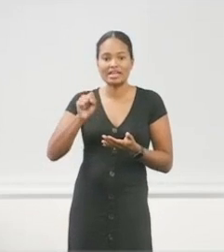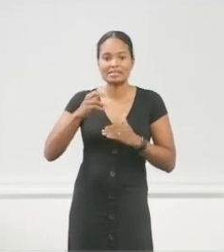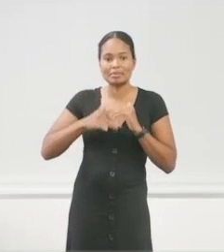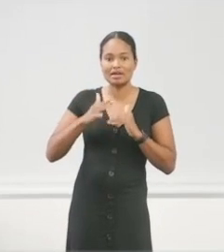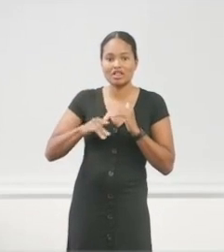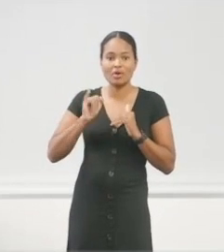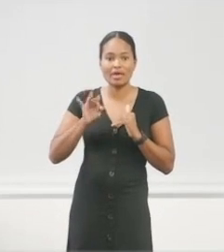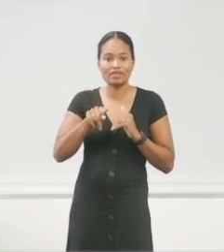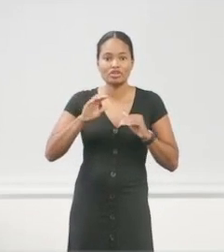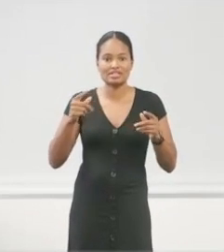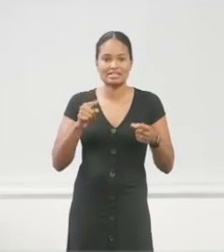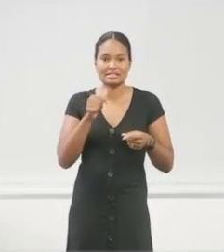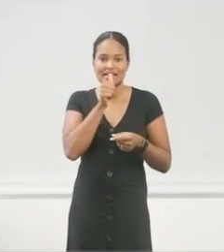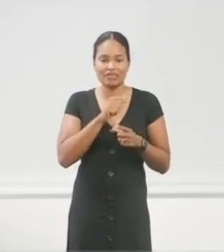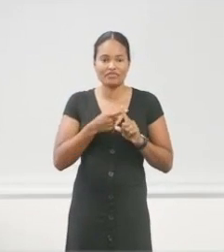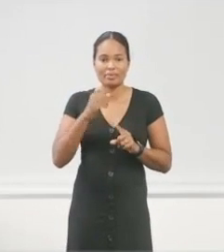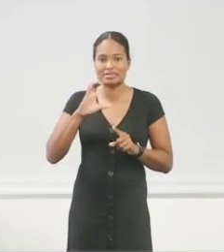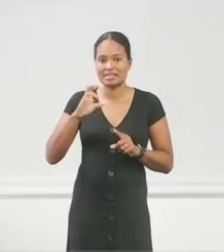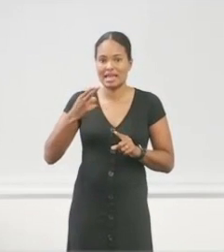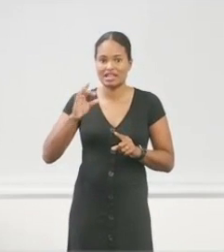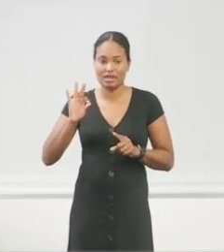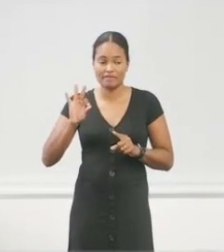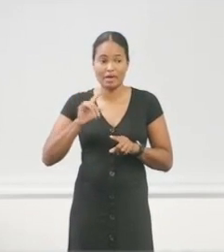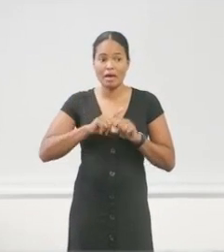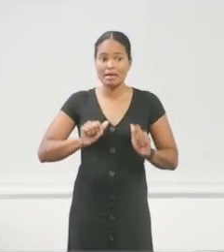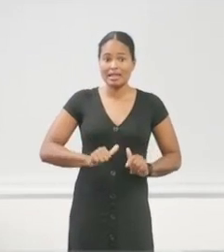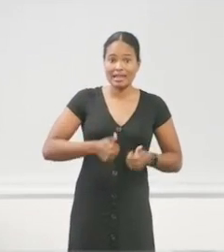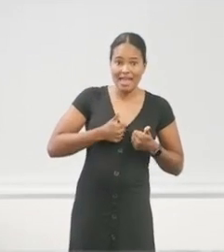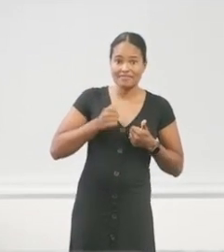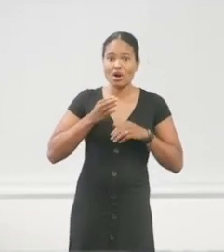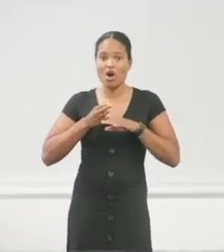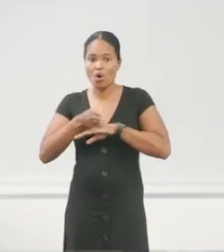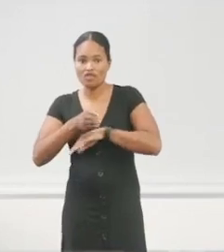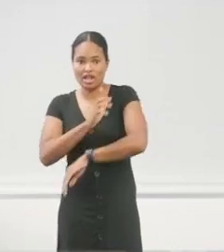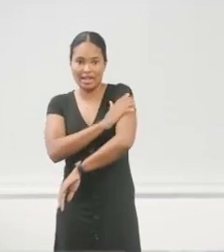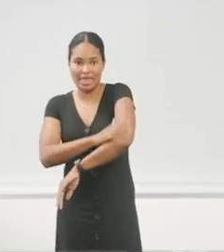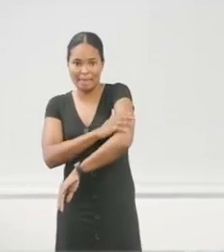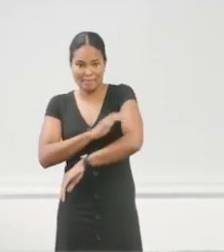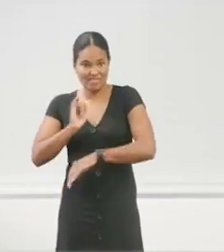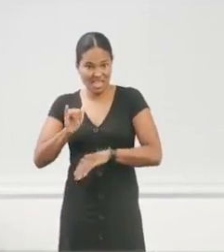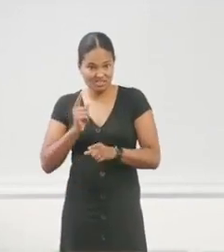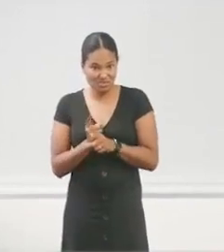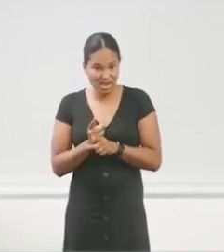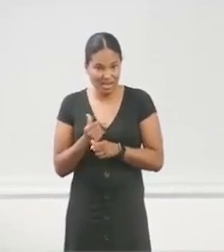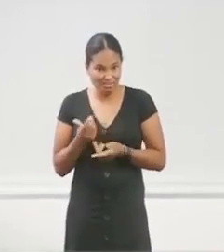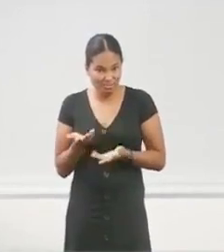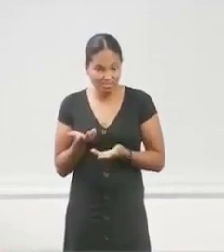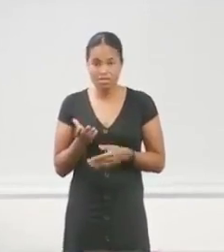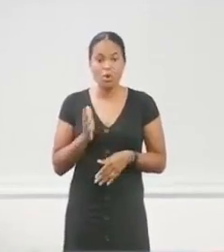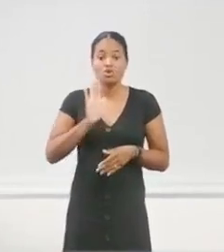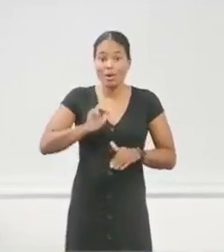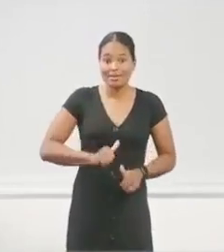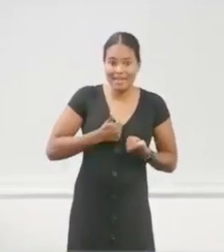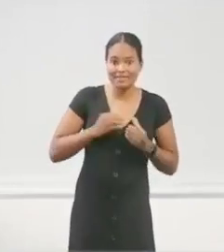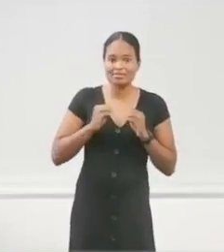from CHF. But life over limb, isn't that the central message that I'm really hearing from you today? And that's what it really comes down to.